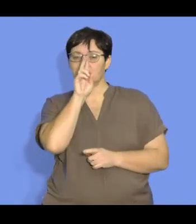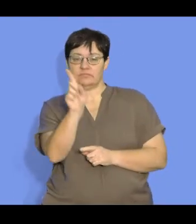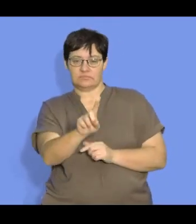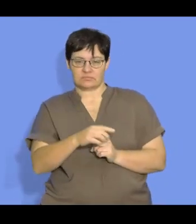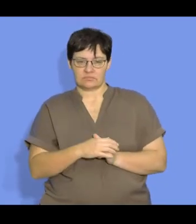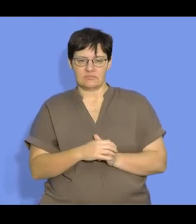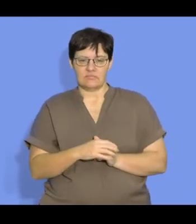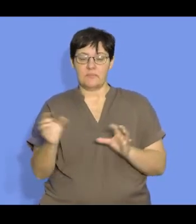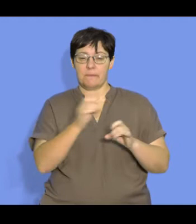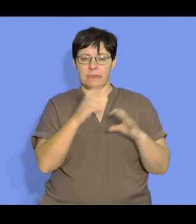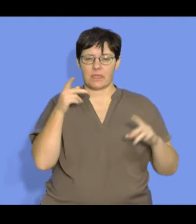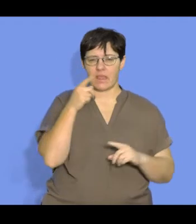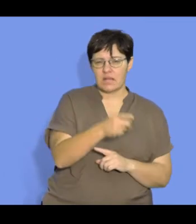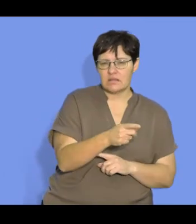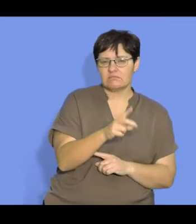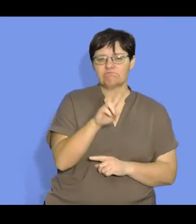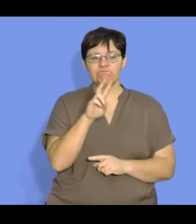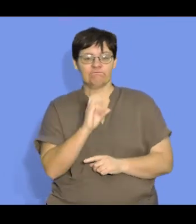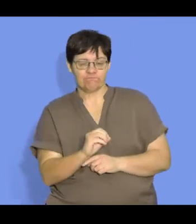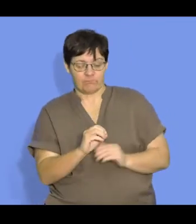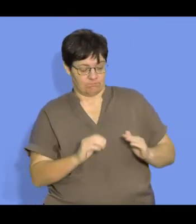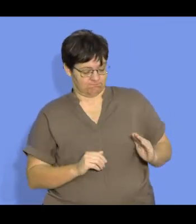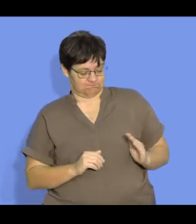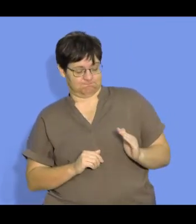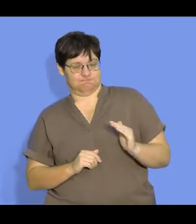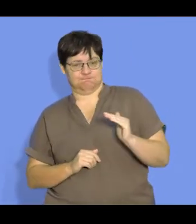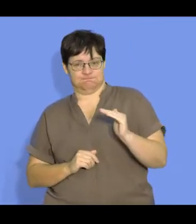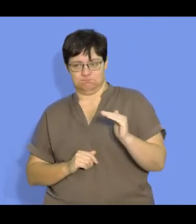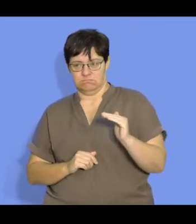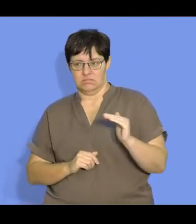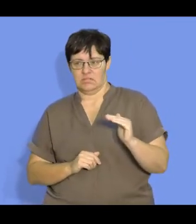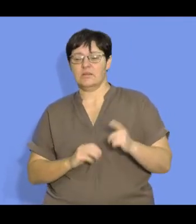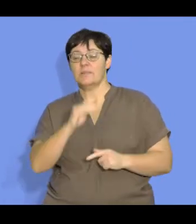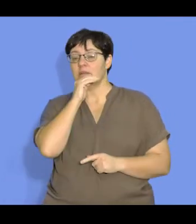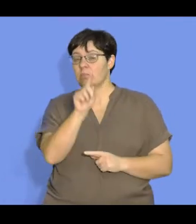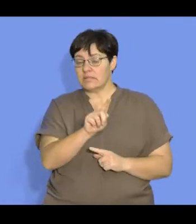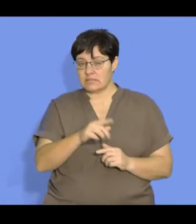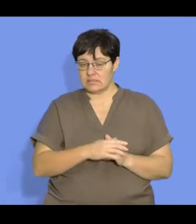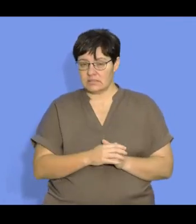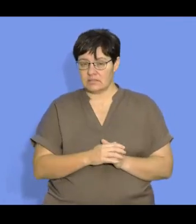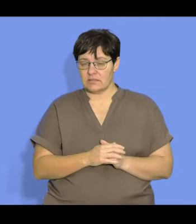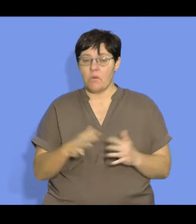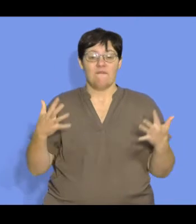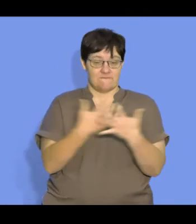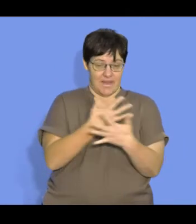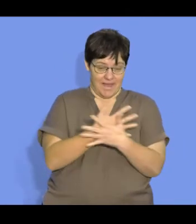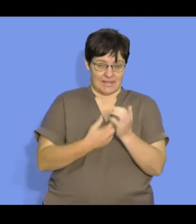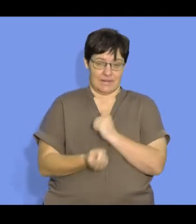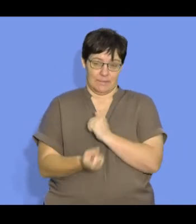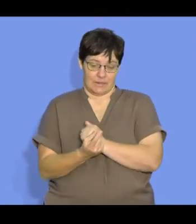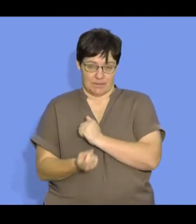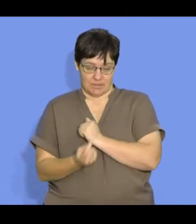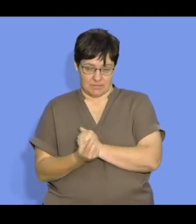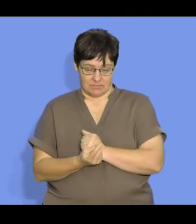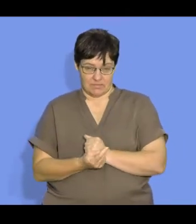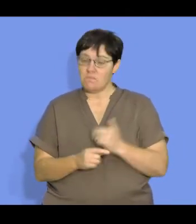this. At the beginning, we will have a steeper graph, meaning it is a faster reaction. And